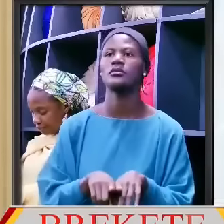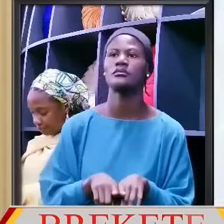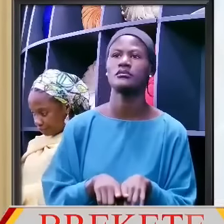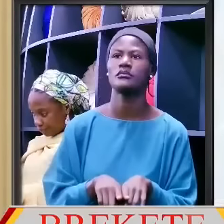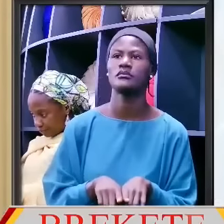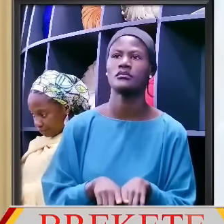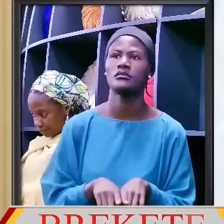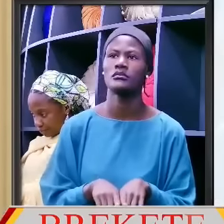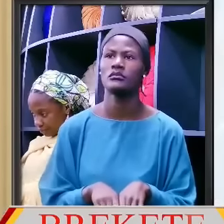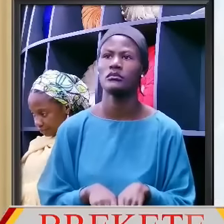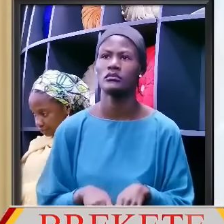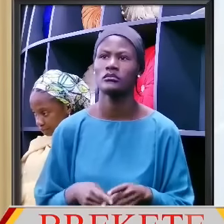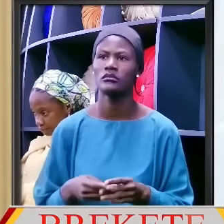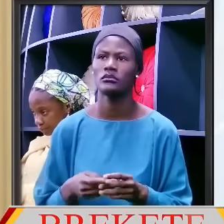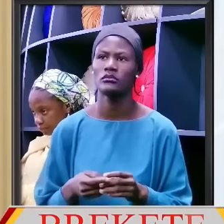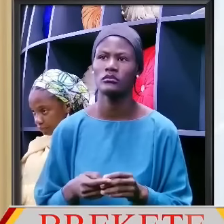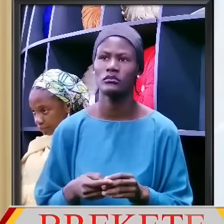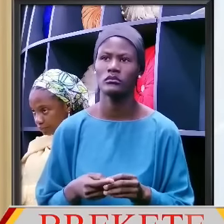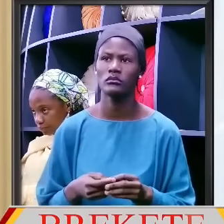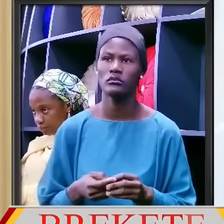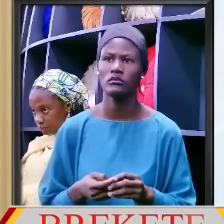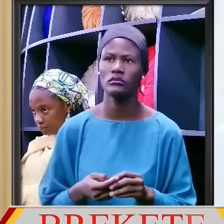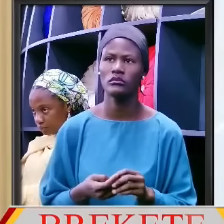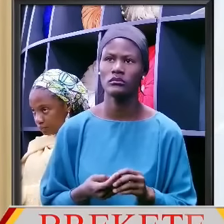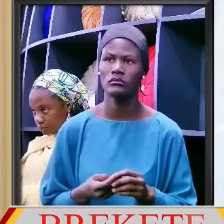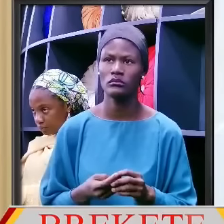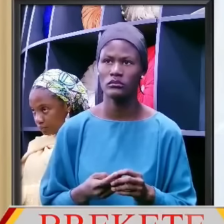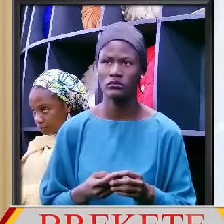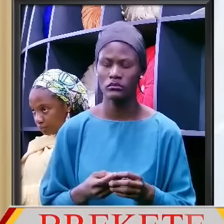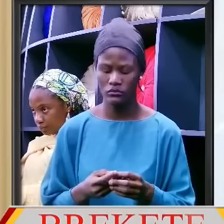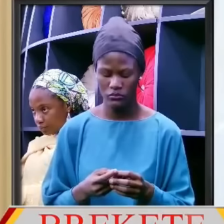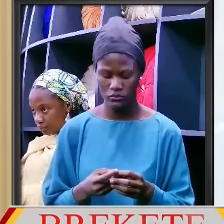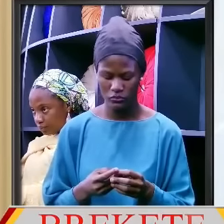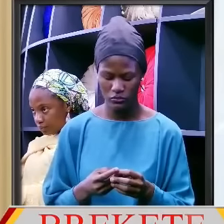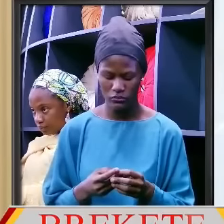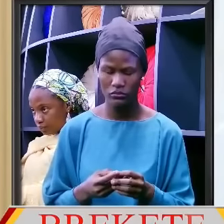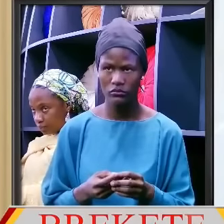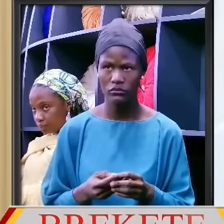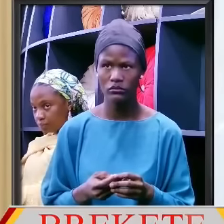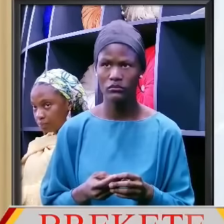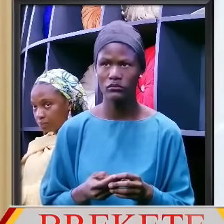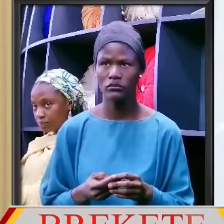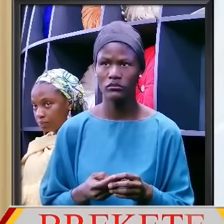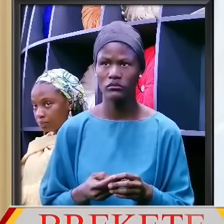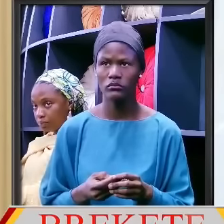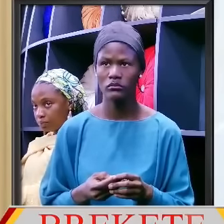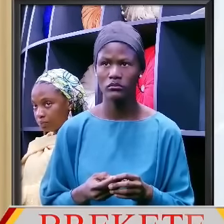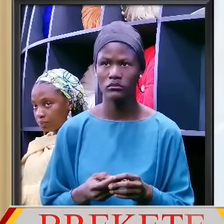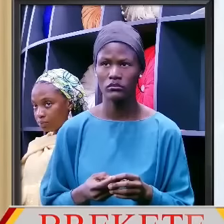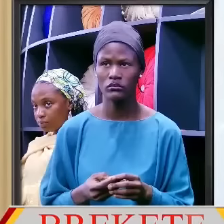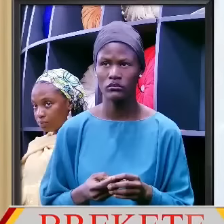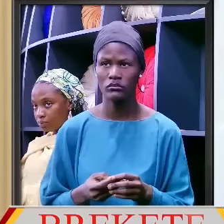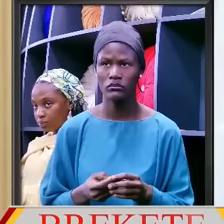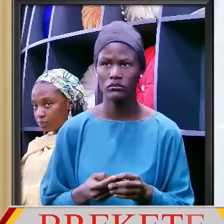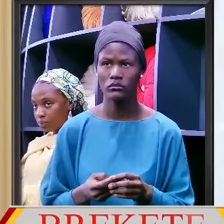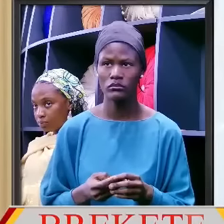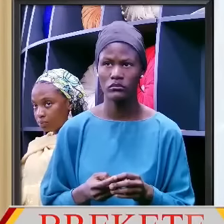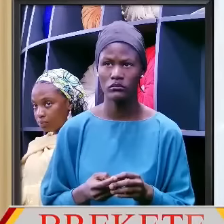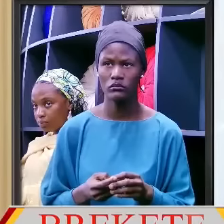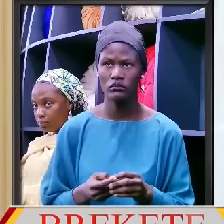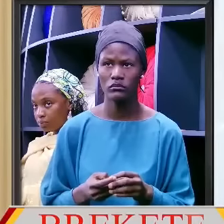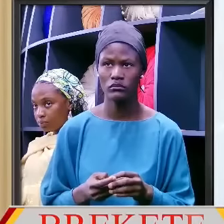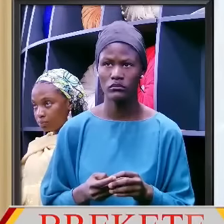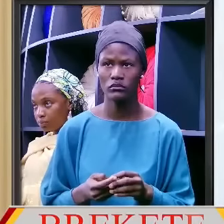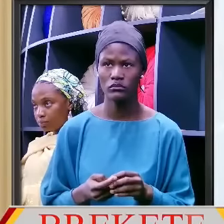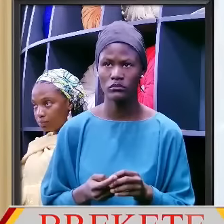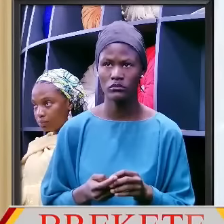call Bishop Hassan Machukuka. He will assist. Mm-hmm. He will intervene successfully. Okay, now hold on. His number and call him.